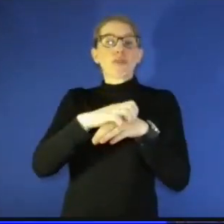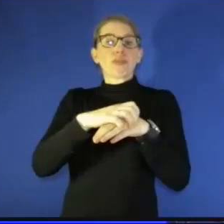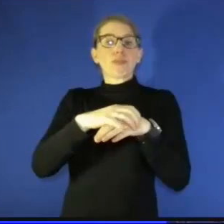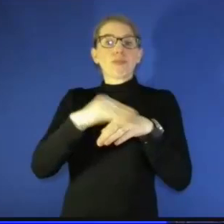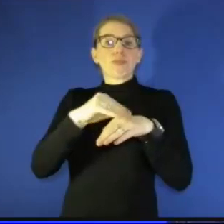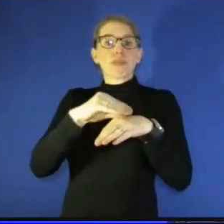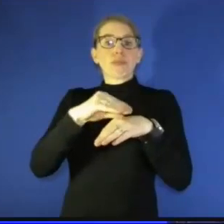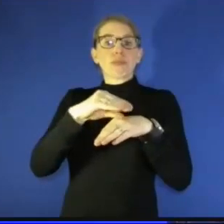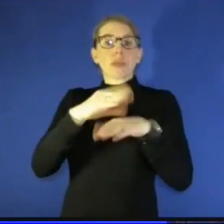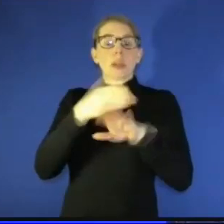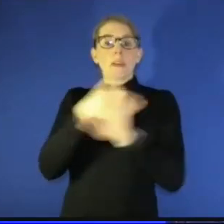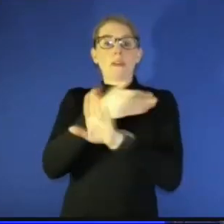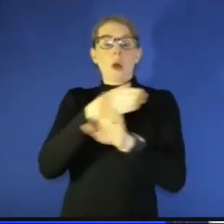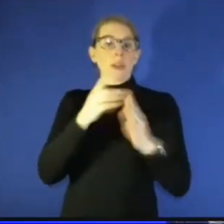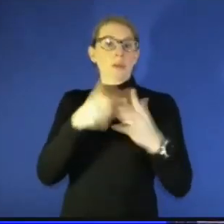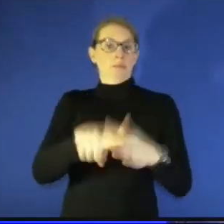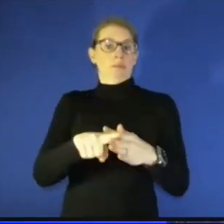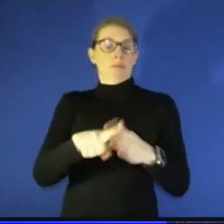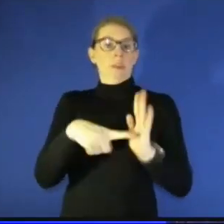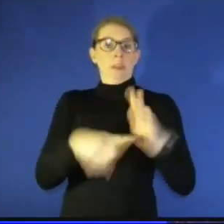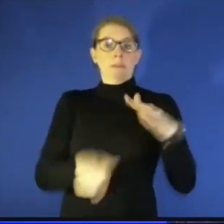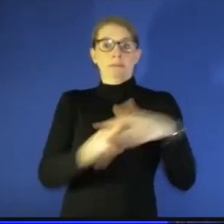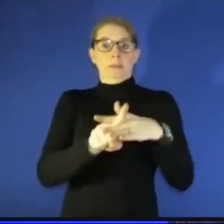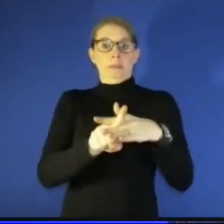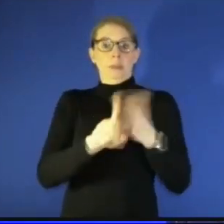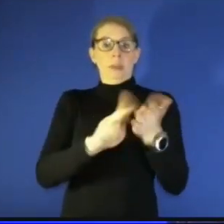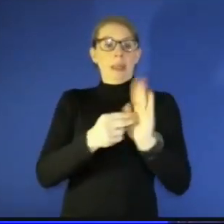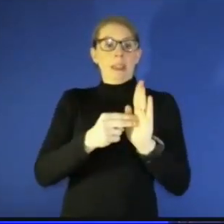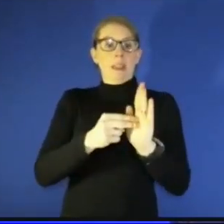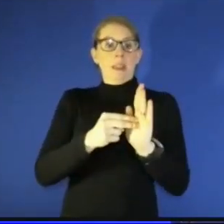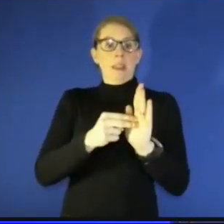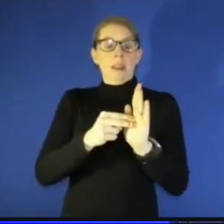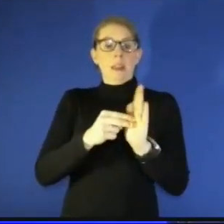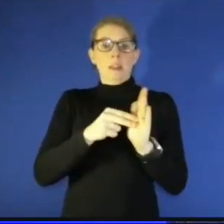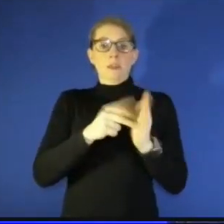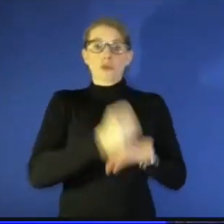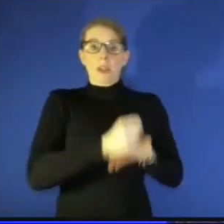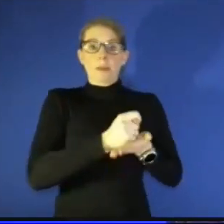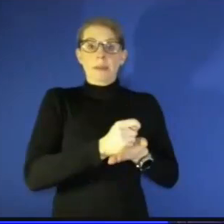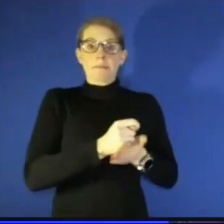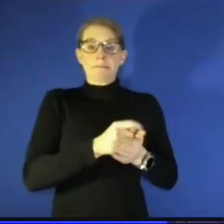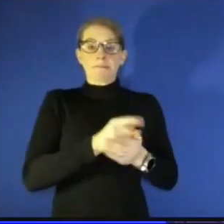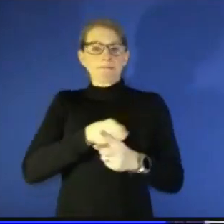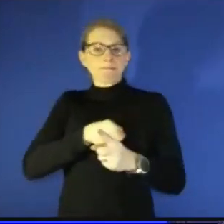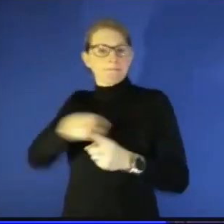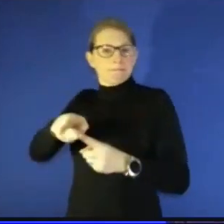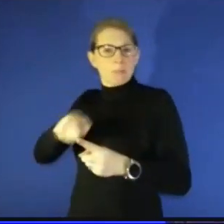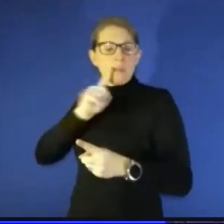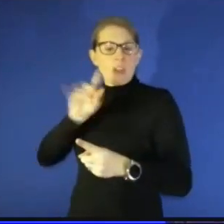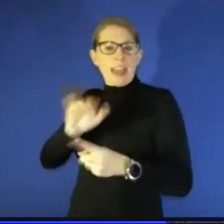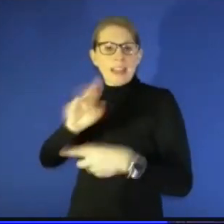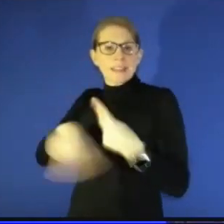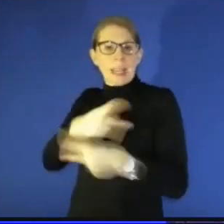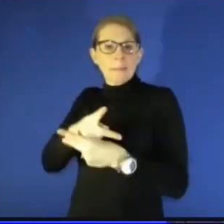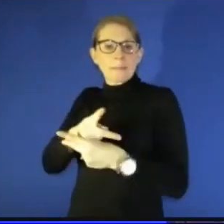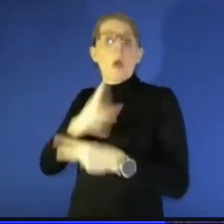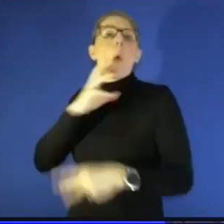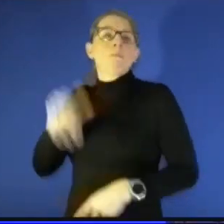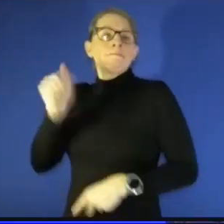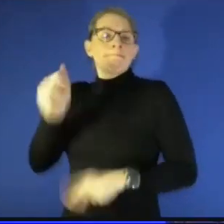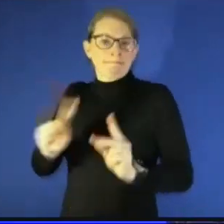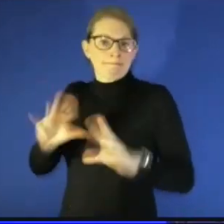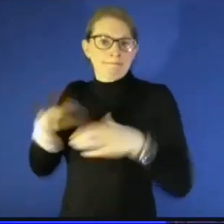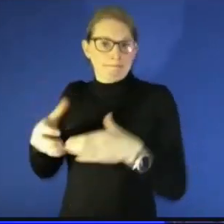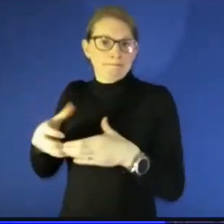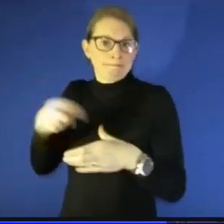symptoms. So it's a pathology that's heavily skewed towards the patients with that type of anatomy. That's elderly folks. So you can